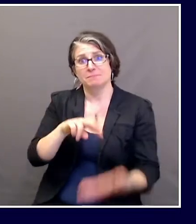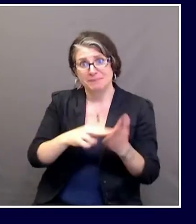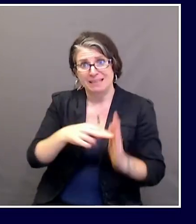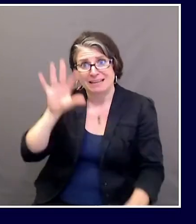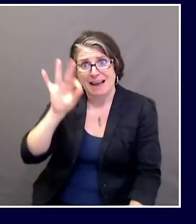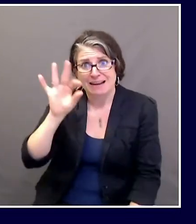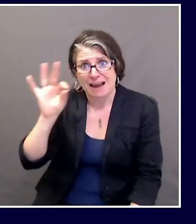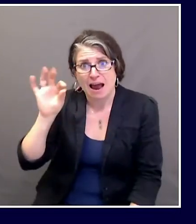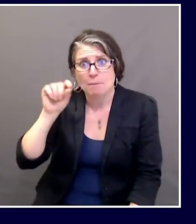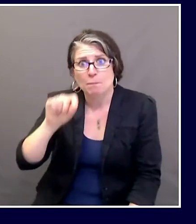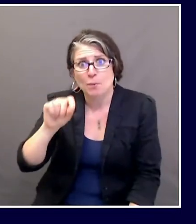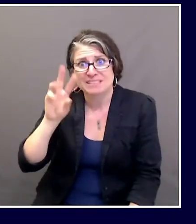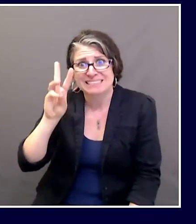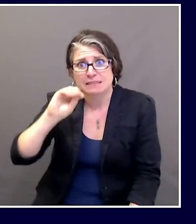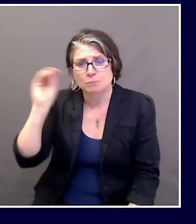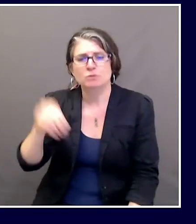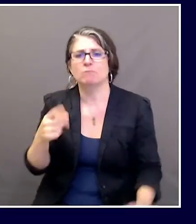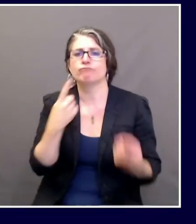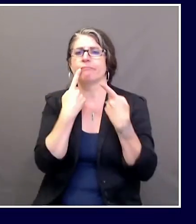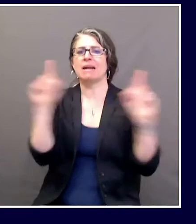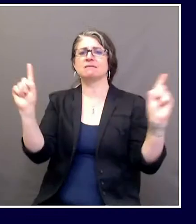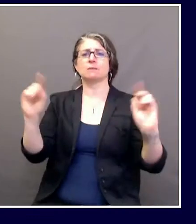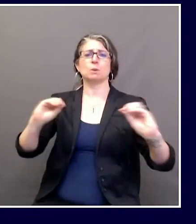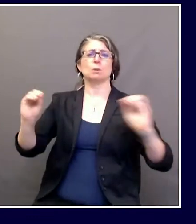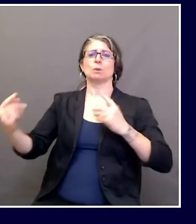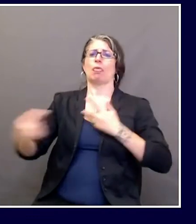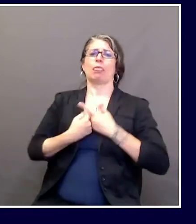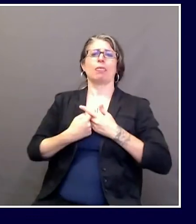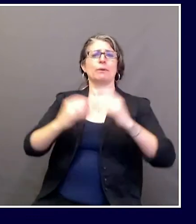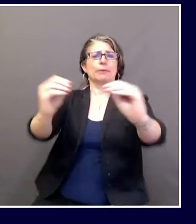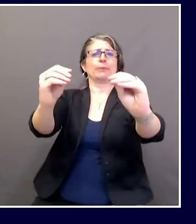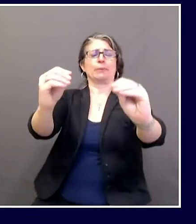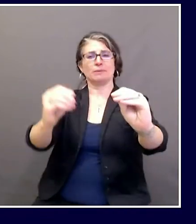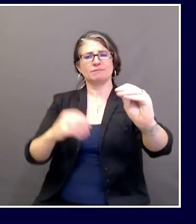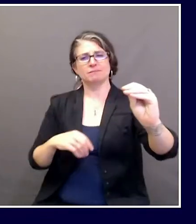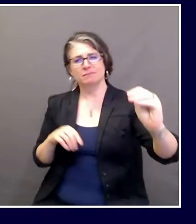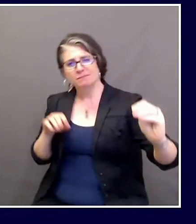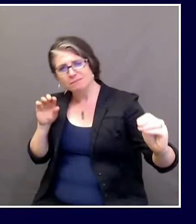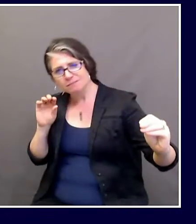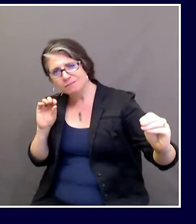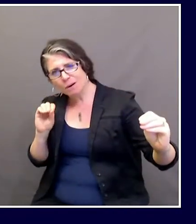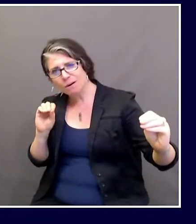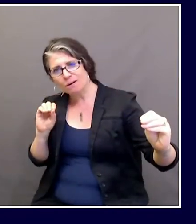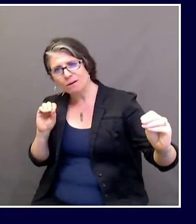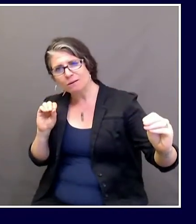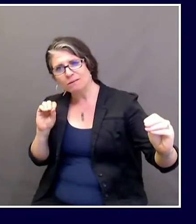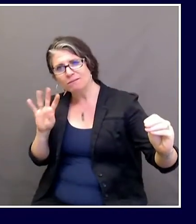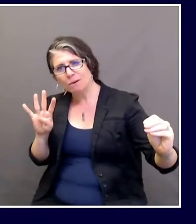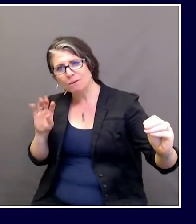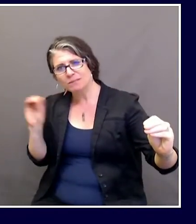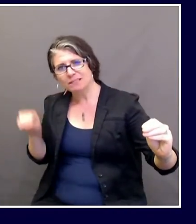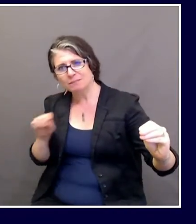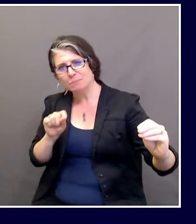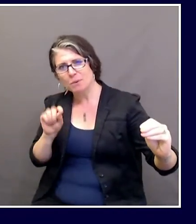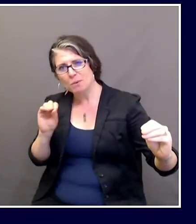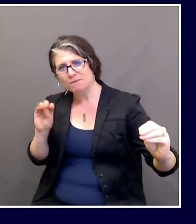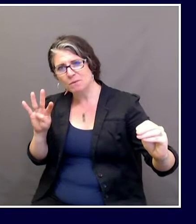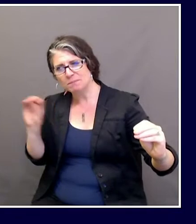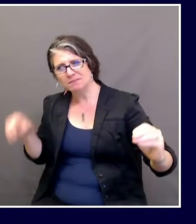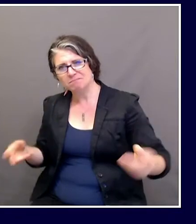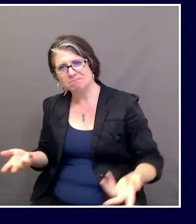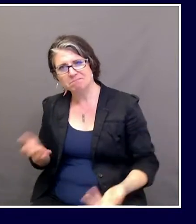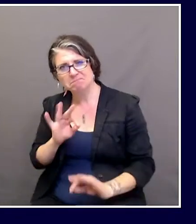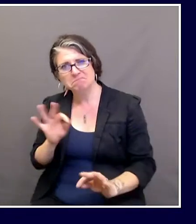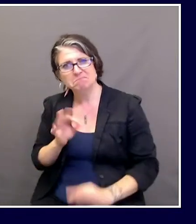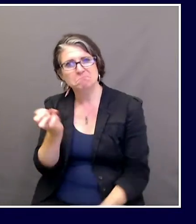lookout for commonalities among those 333. Here's what we know about them. There have been, the rate of